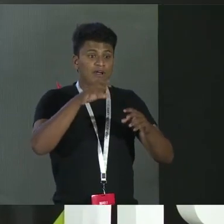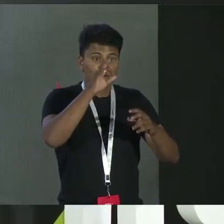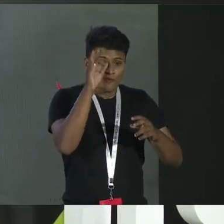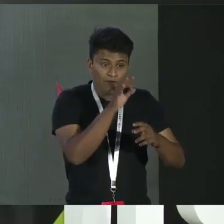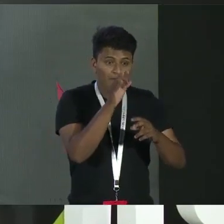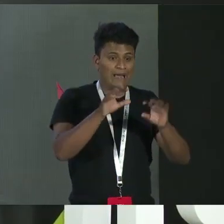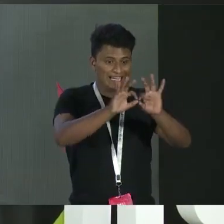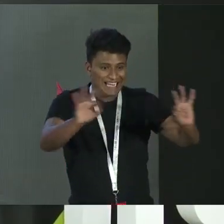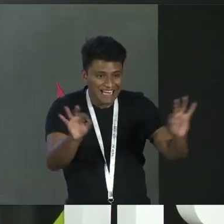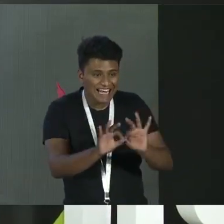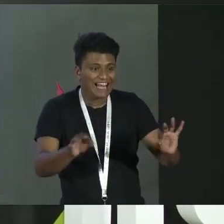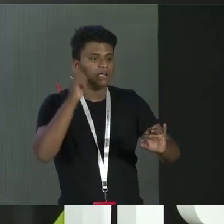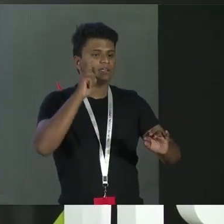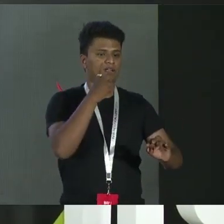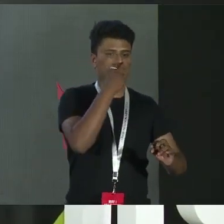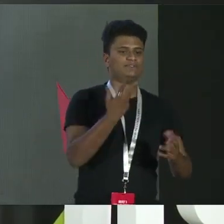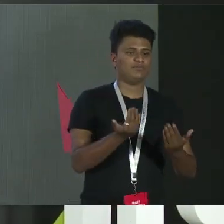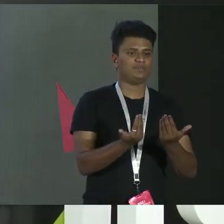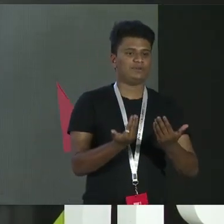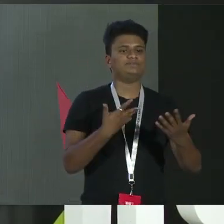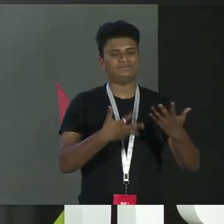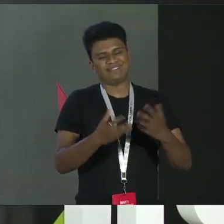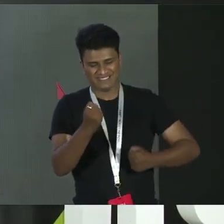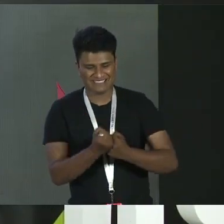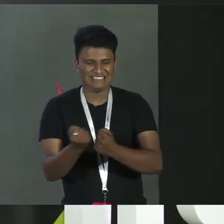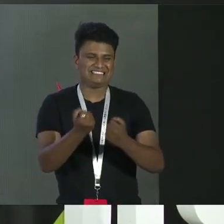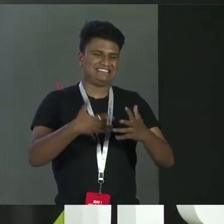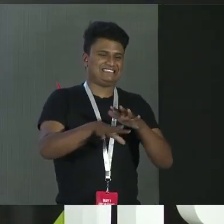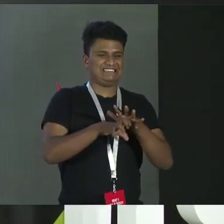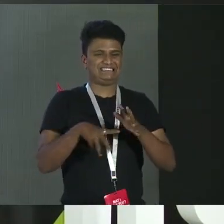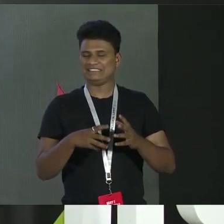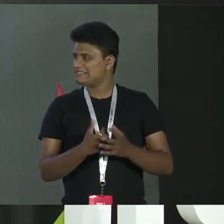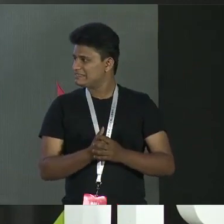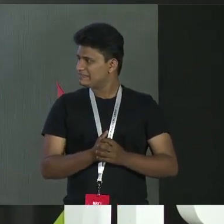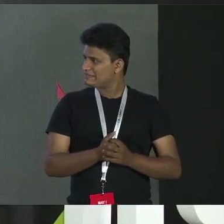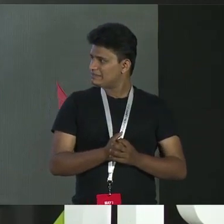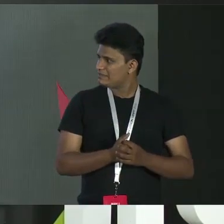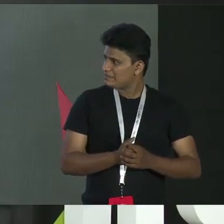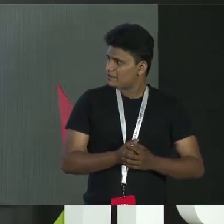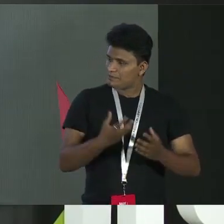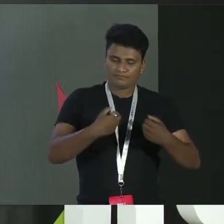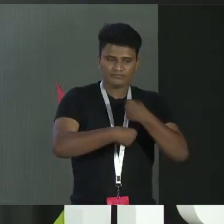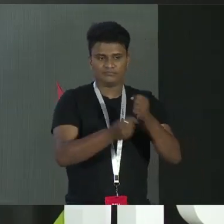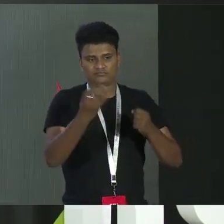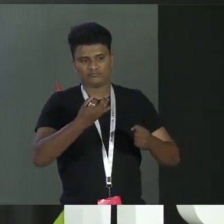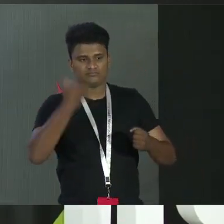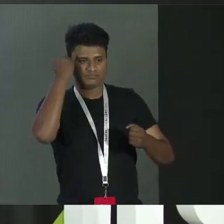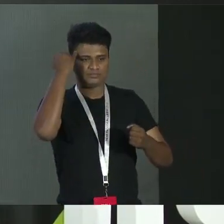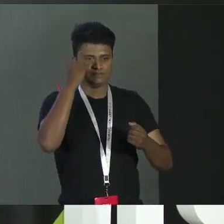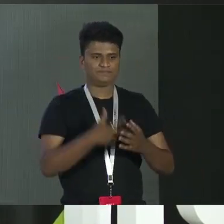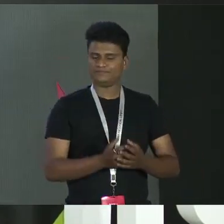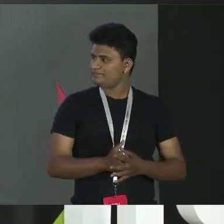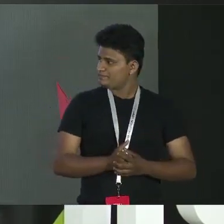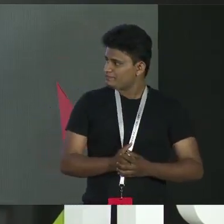videos, support for assistive devices, and keep innovating. This is just the